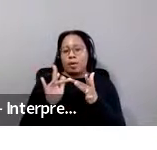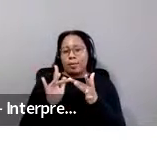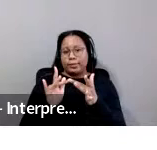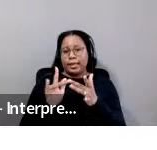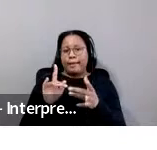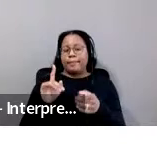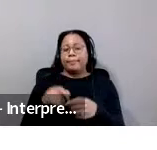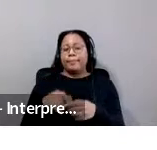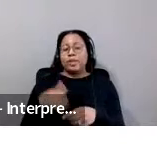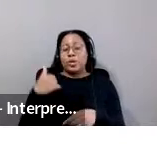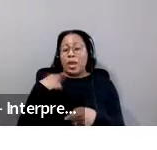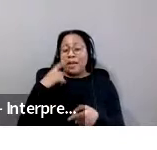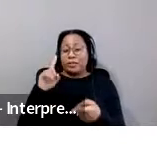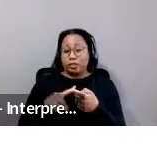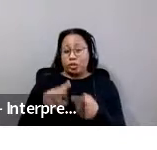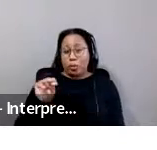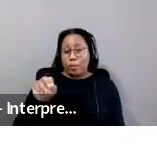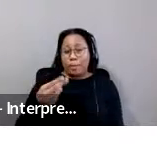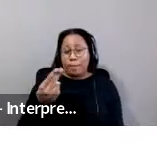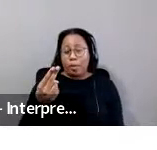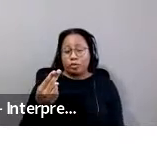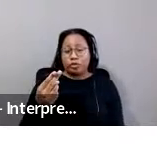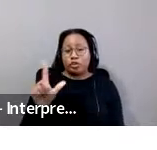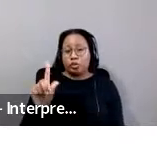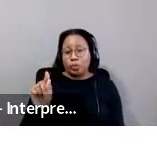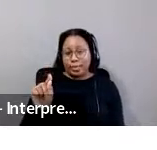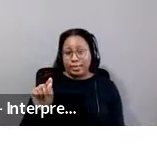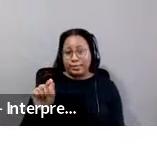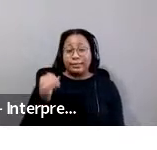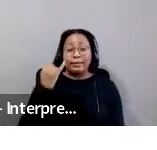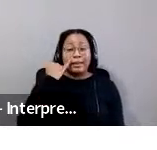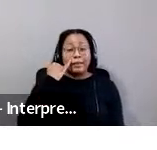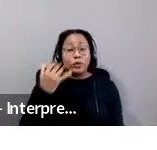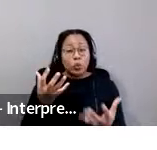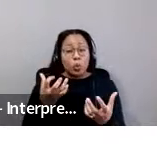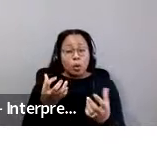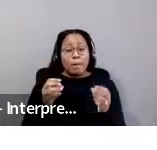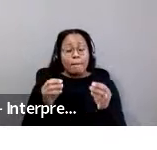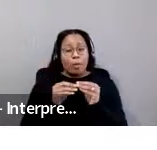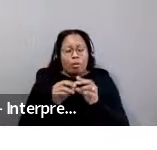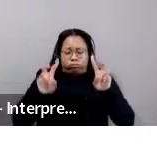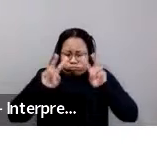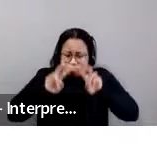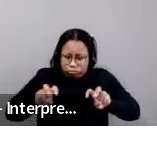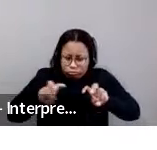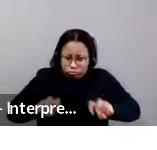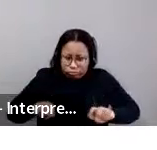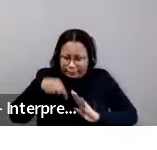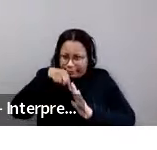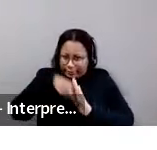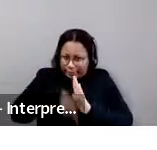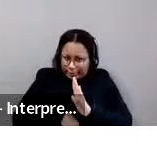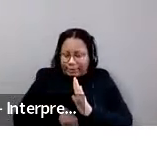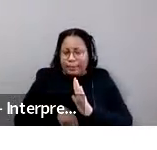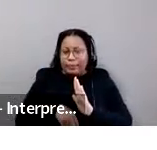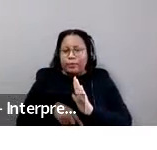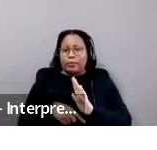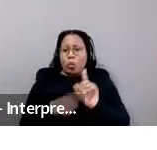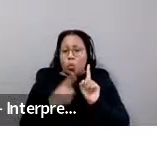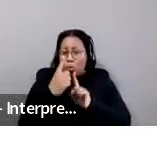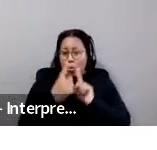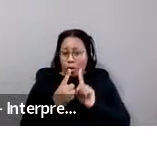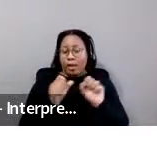And if you want to get into the weeds on all of this or have a more one-on-one walkthrough, we would encourage you to sign up